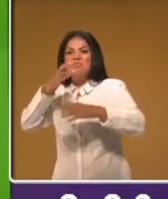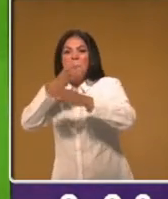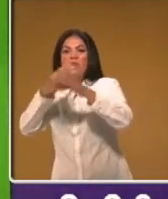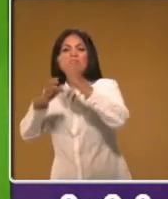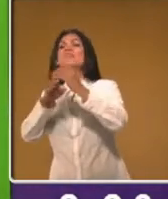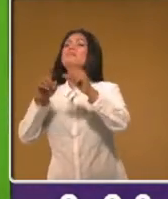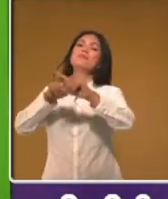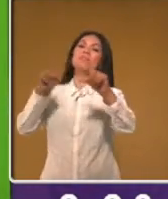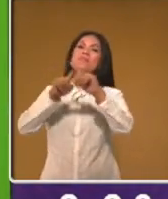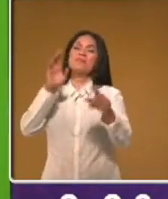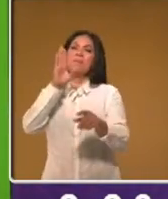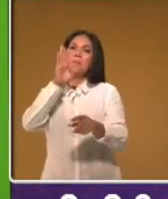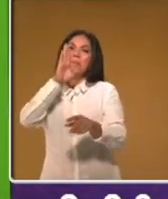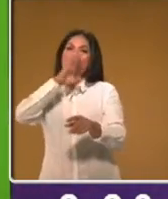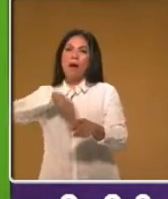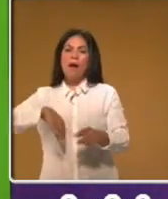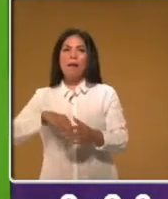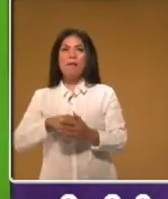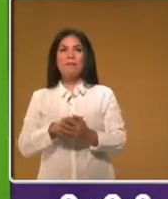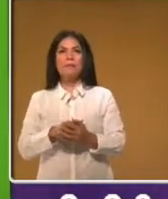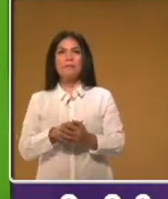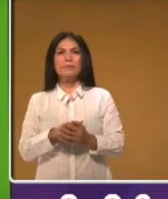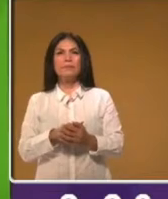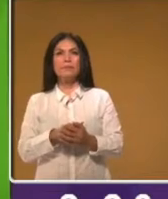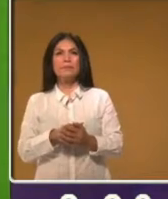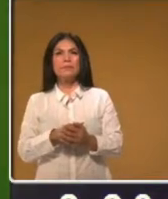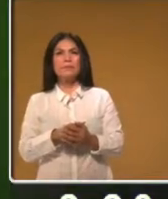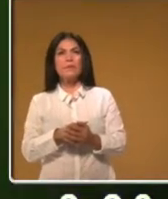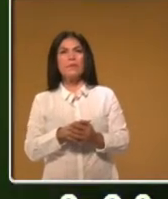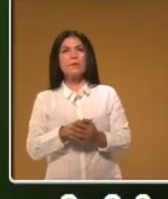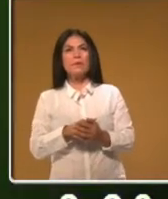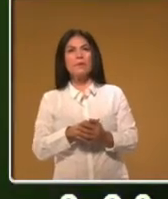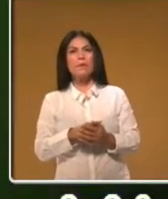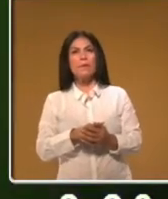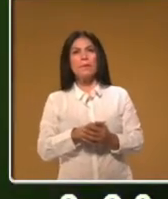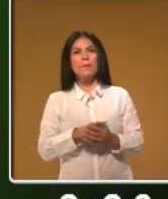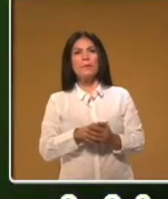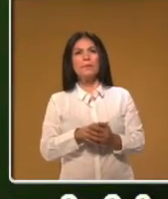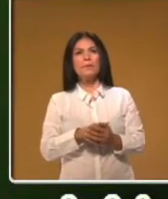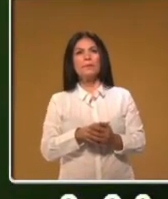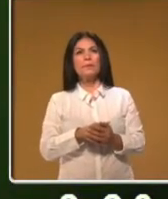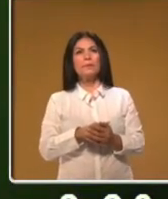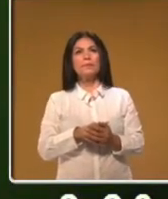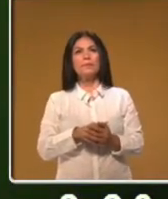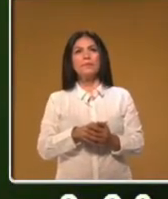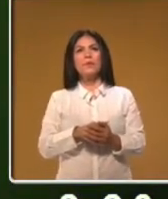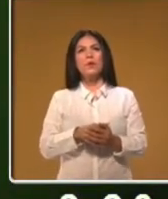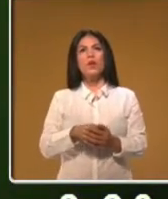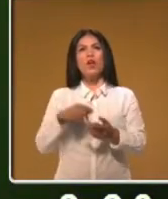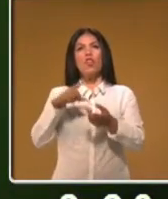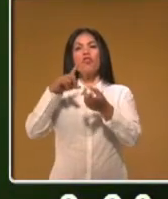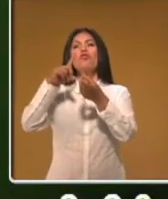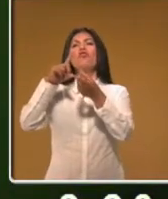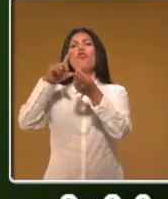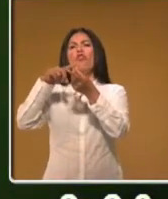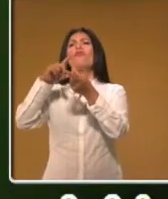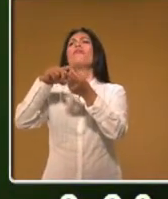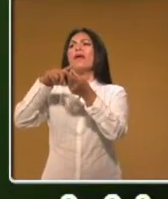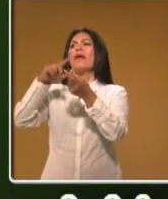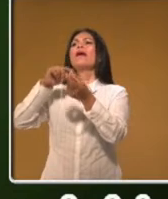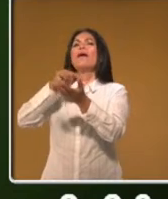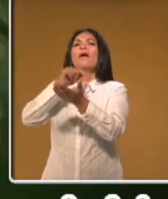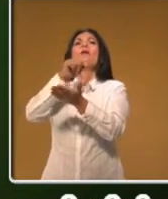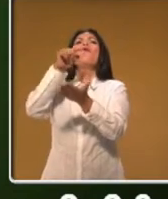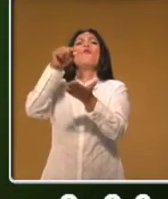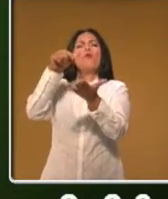most simple and the most useful place where we receive bad service. At